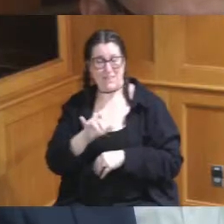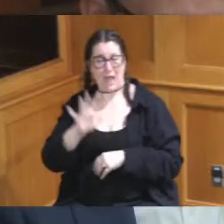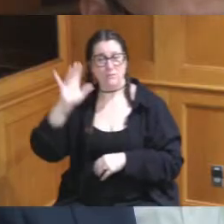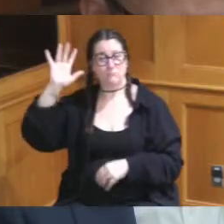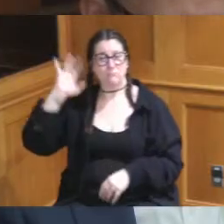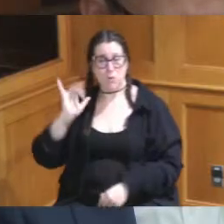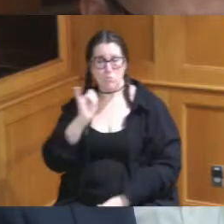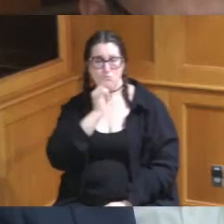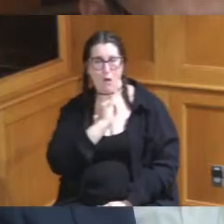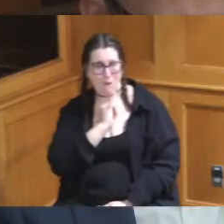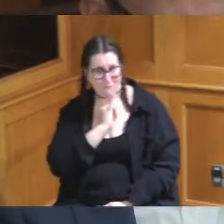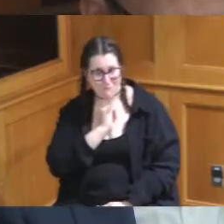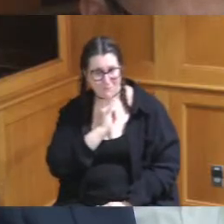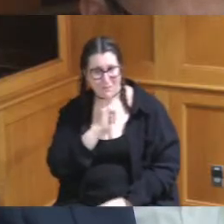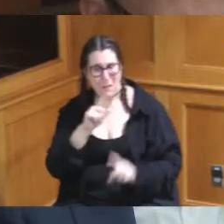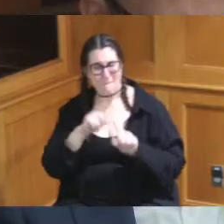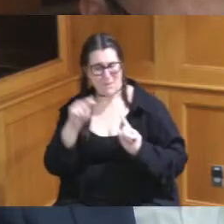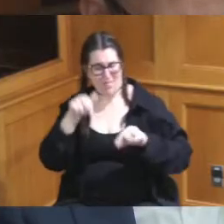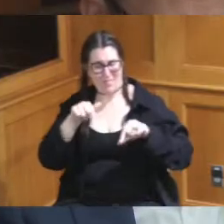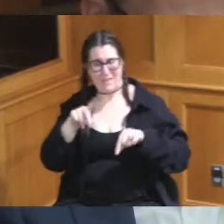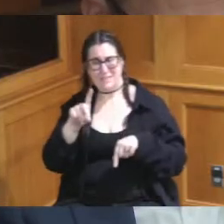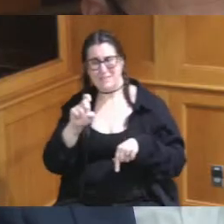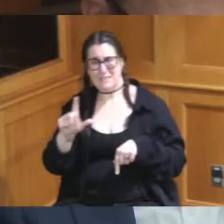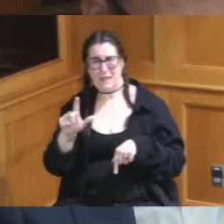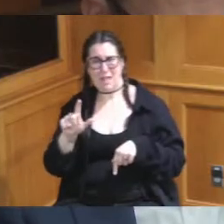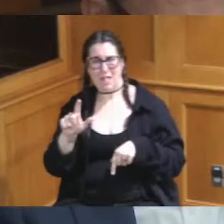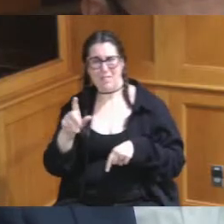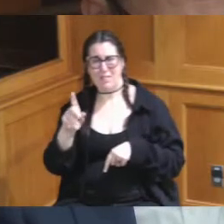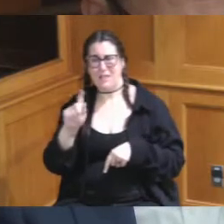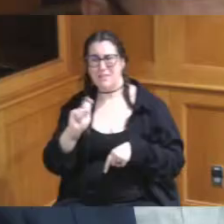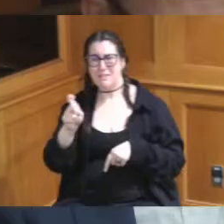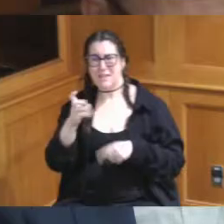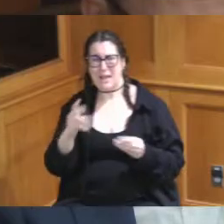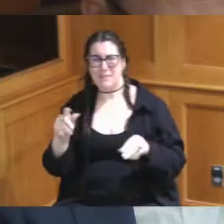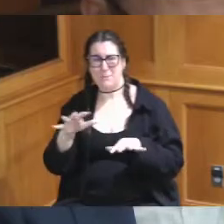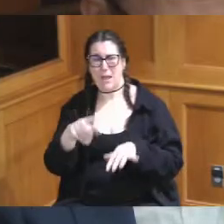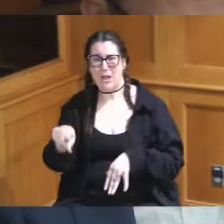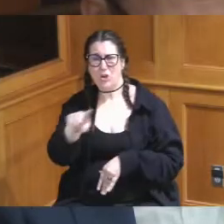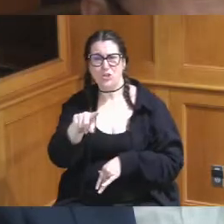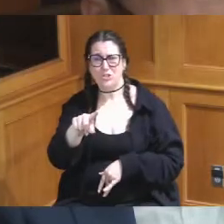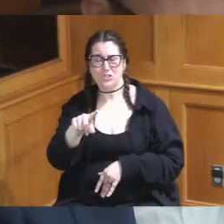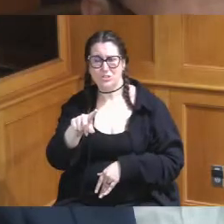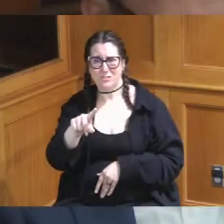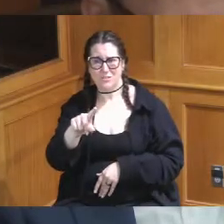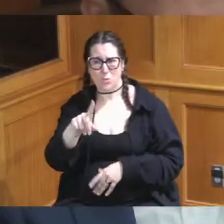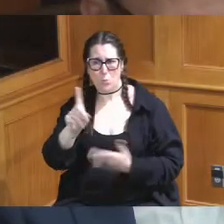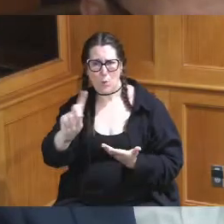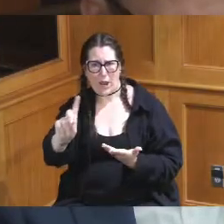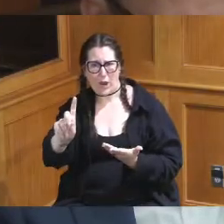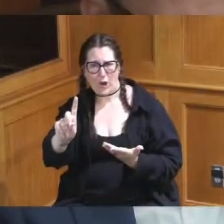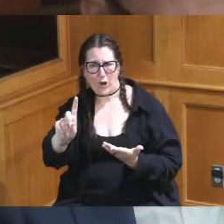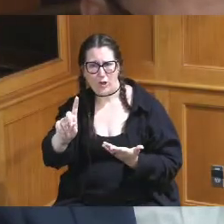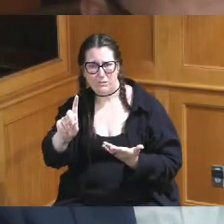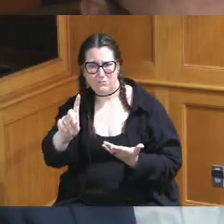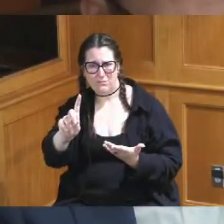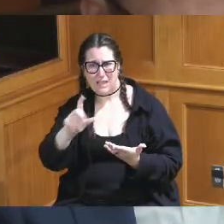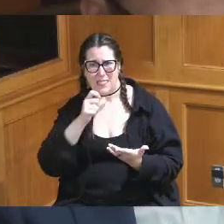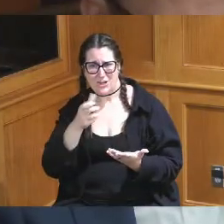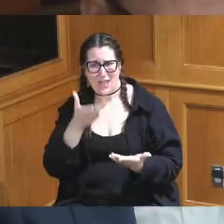But in this deal, the taxpayers are not in it. They're not in